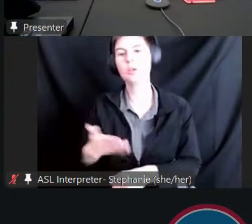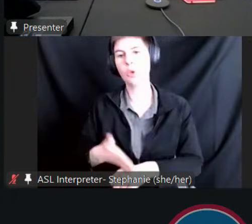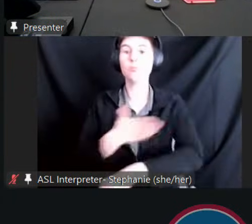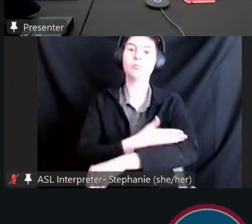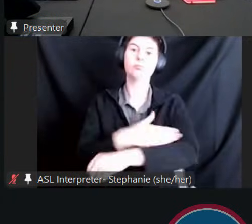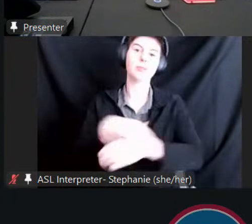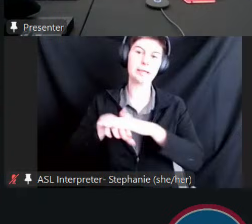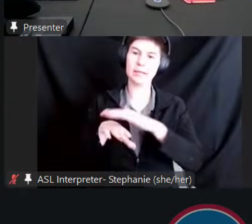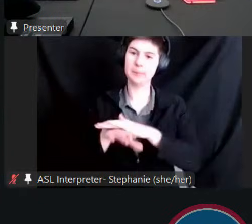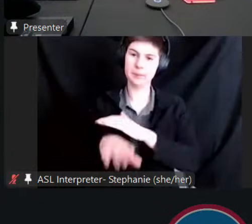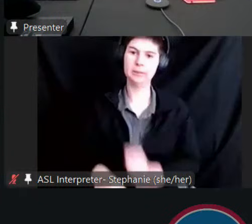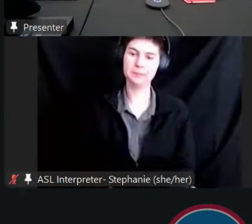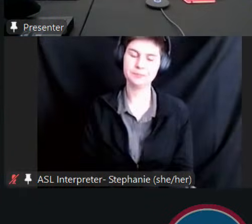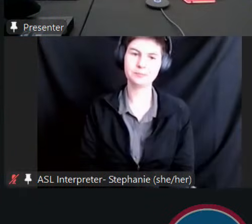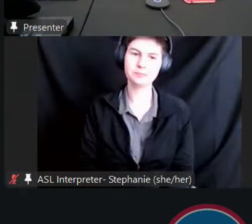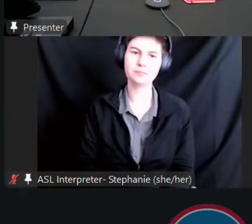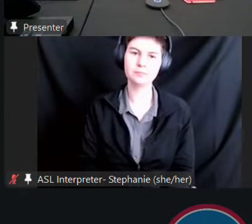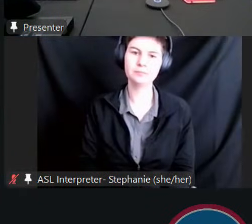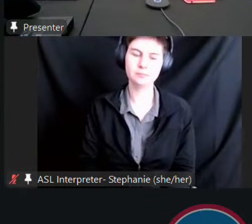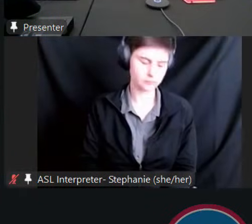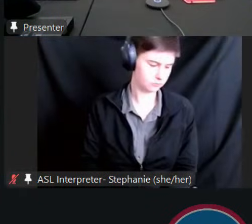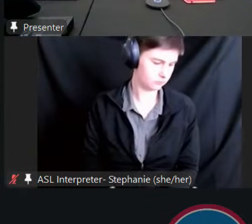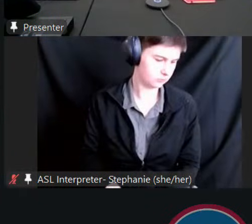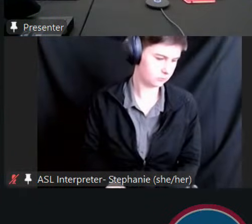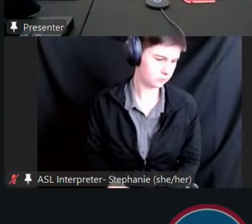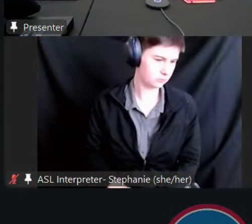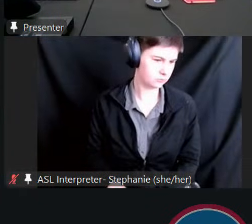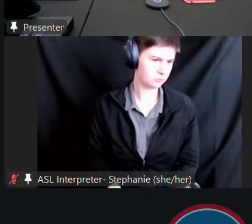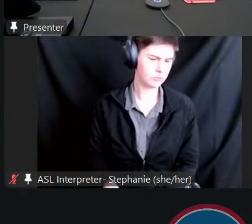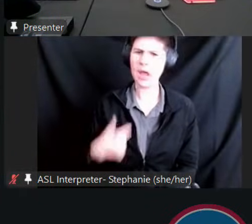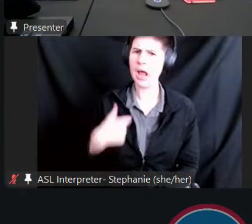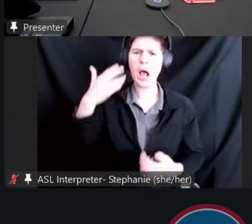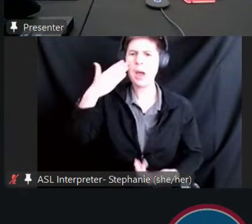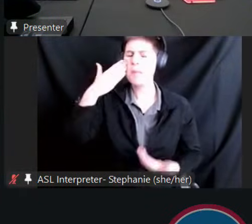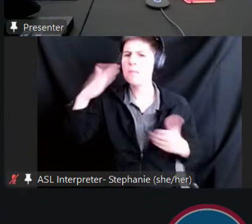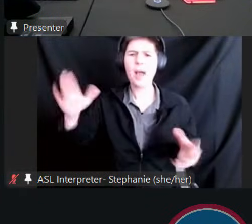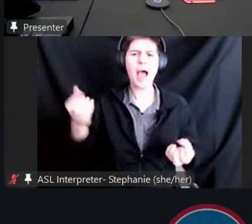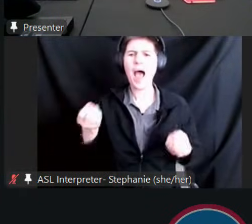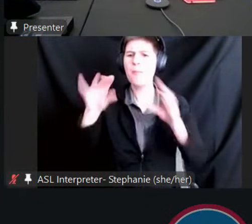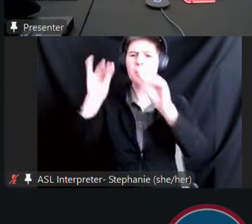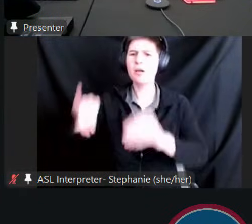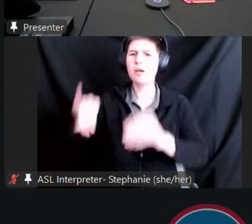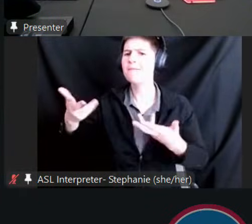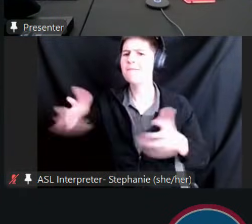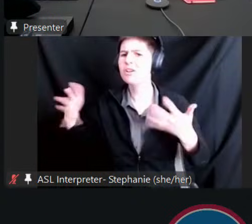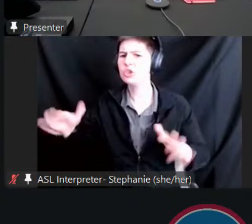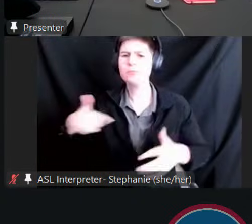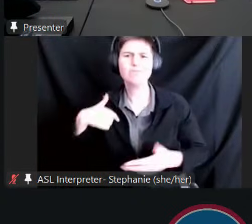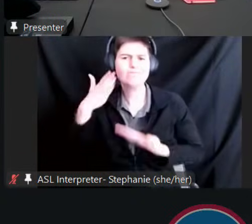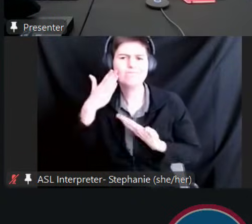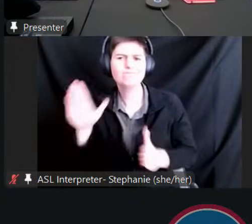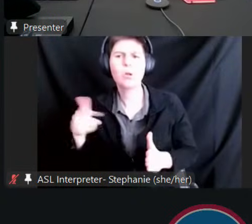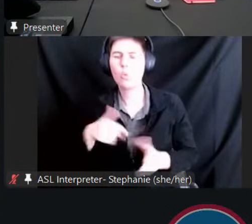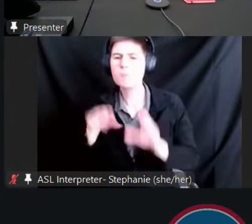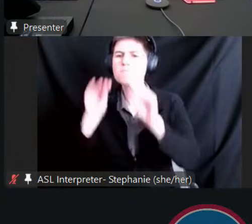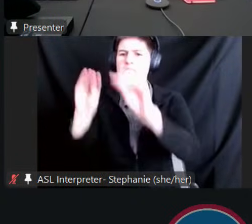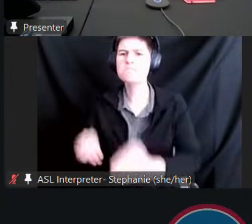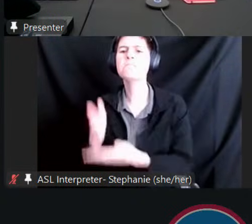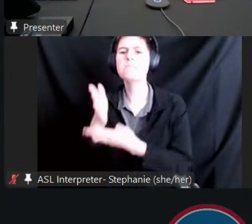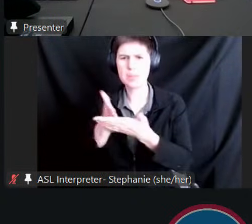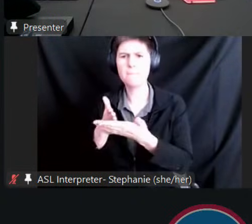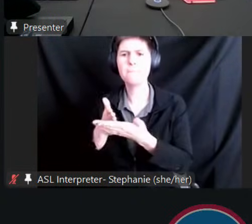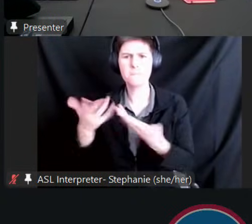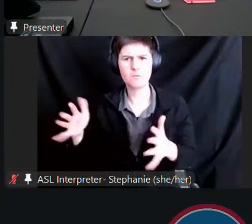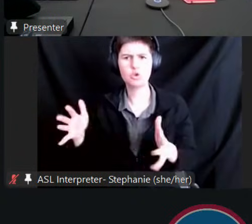around. There's some of these, I'm not sure how many are out currently, but some of these are live out in different parts of the city as